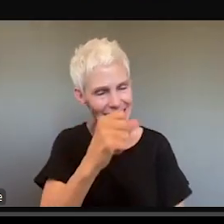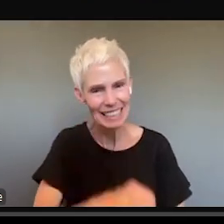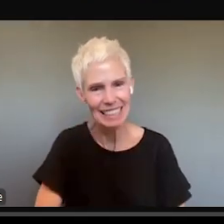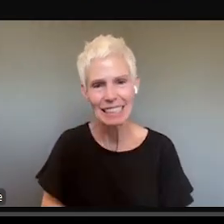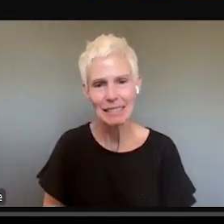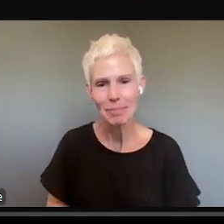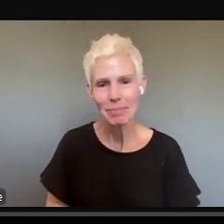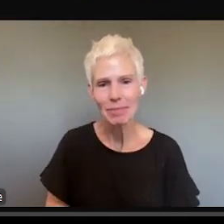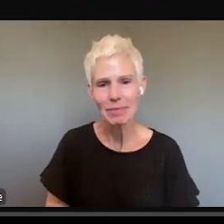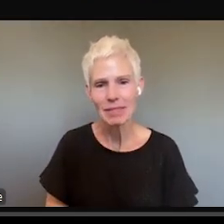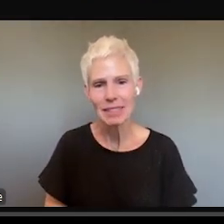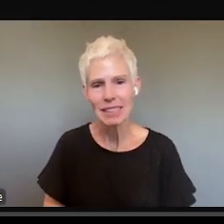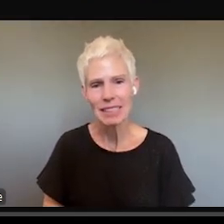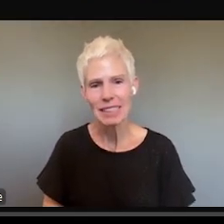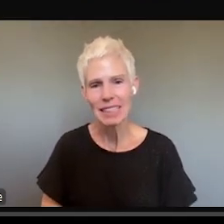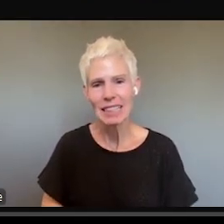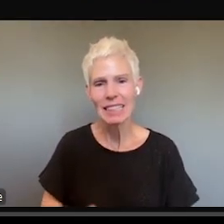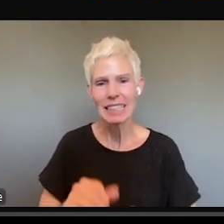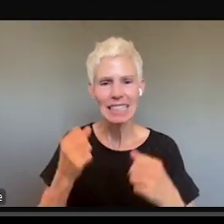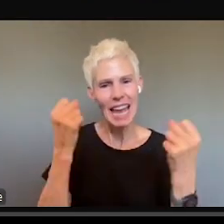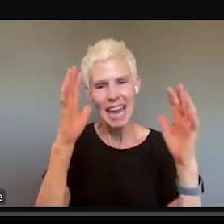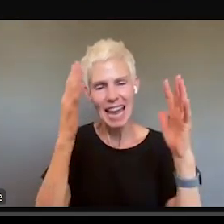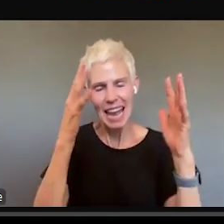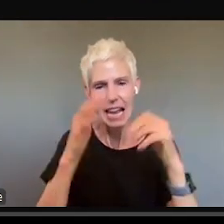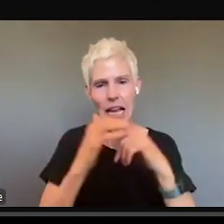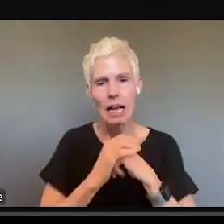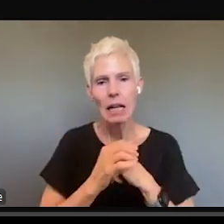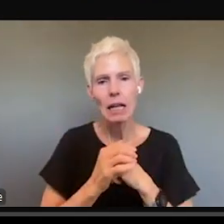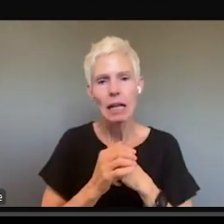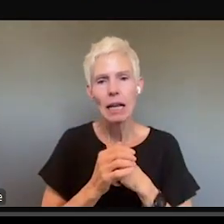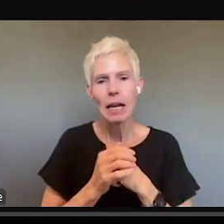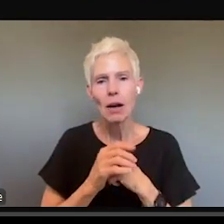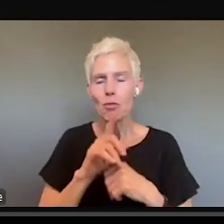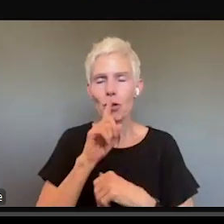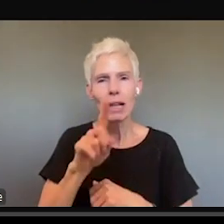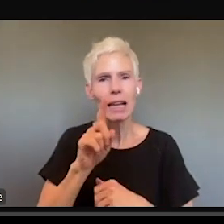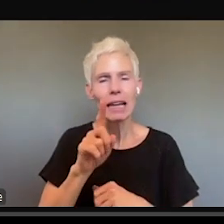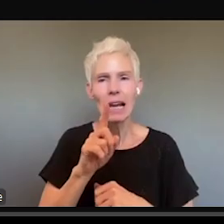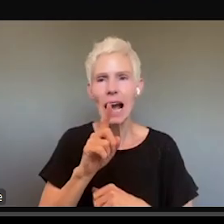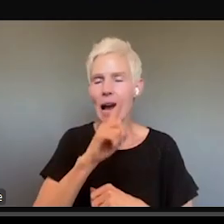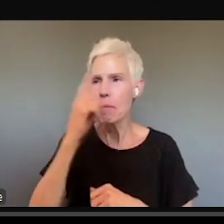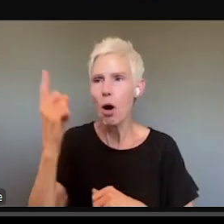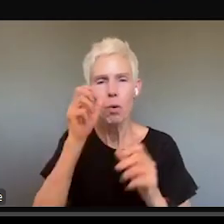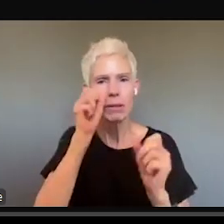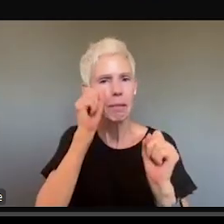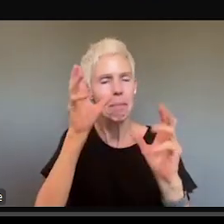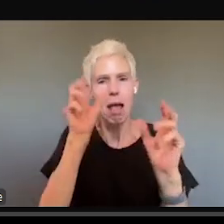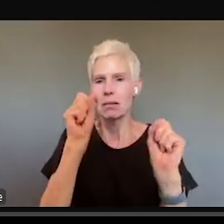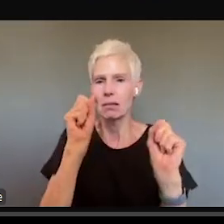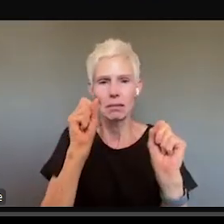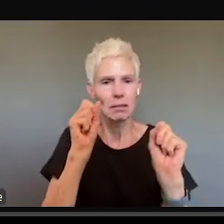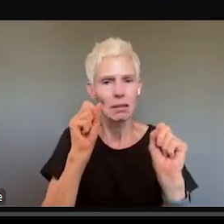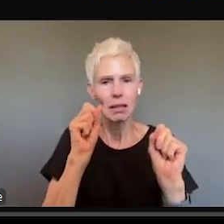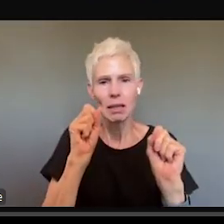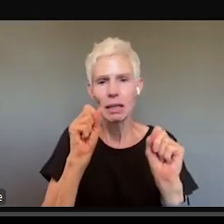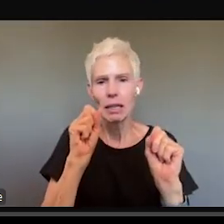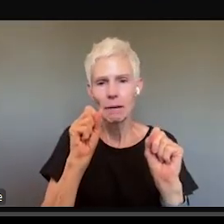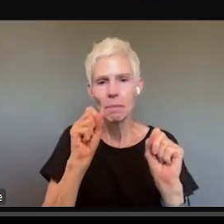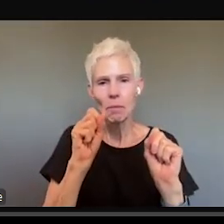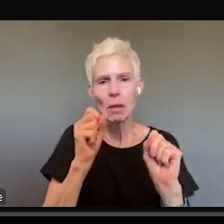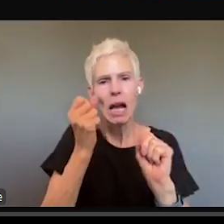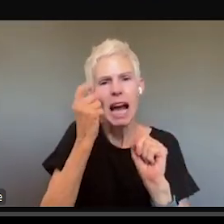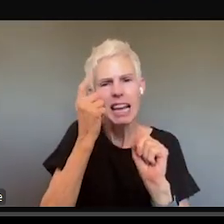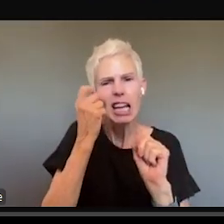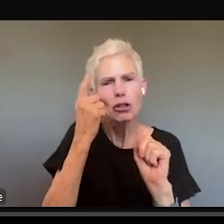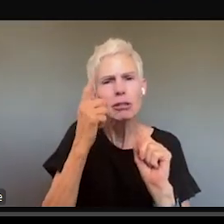Yes. Great to see Finally, you. working. Yay. So I never cease to be amazed at the fact that I get the subject matter